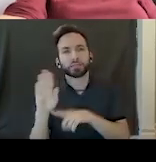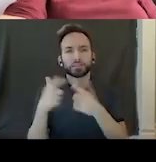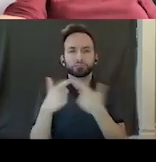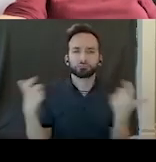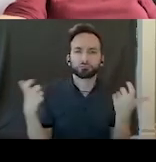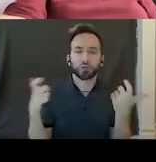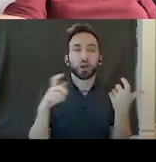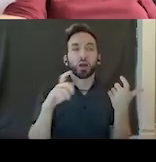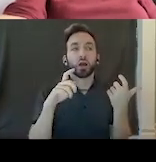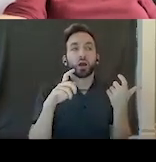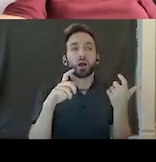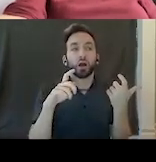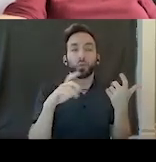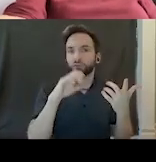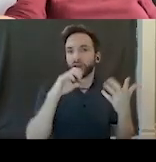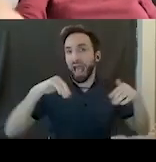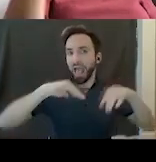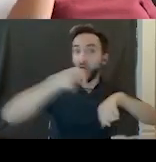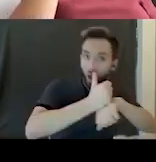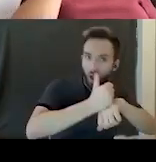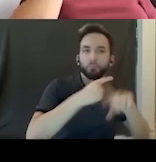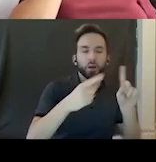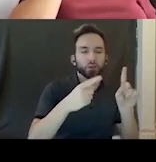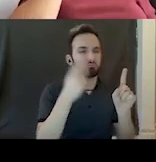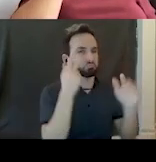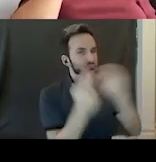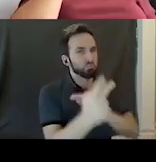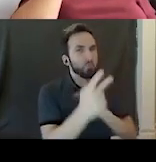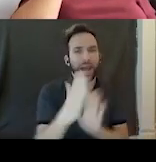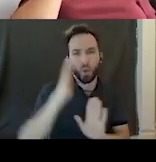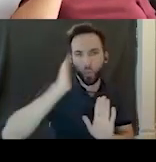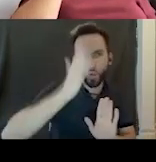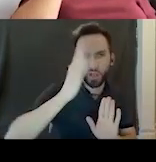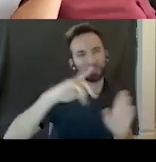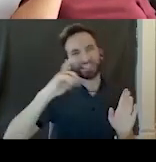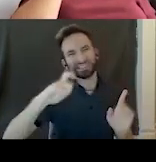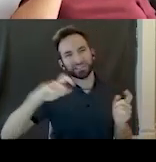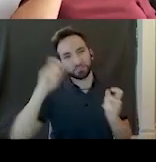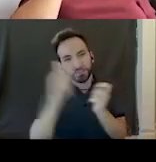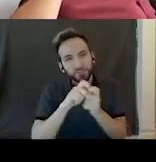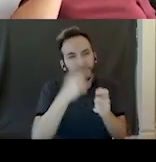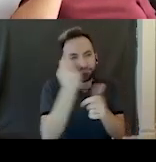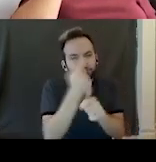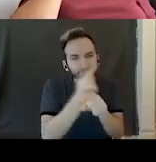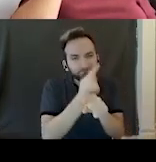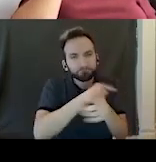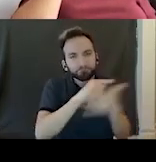of time before us implementing it. So yeah, I'm gonna go.